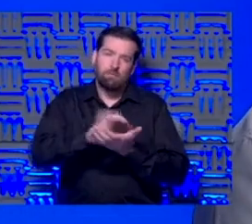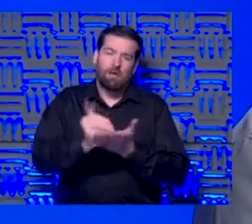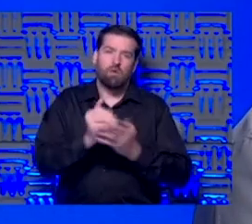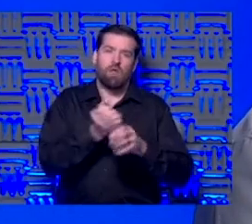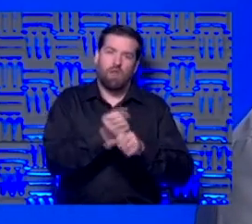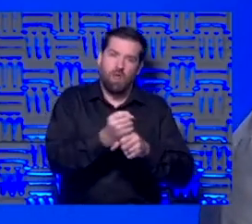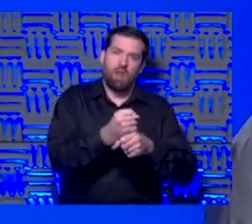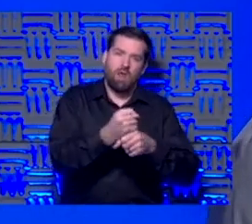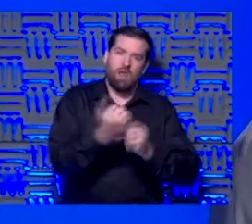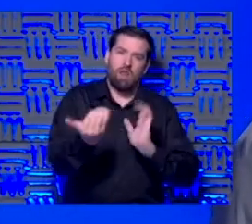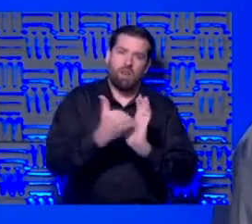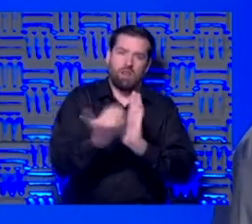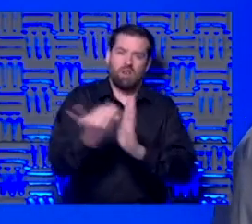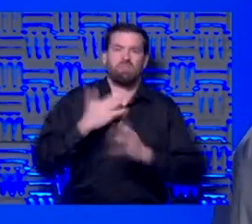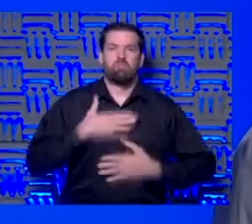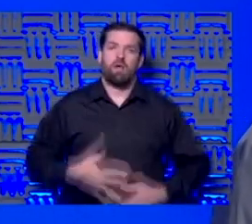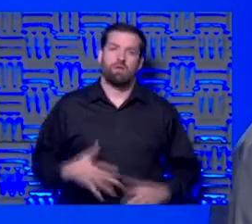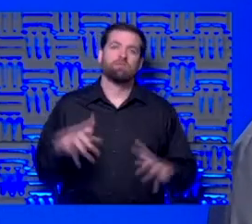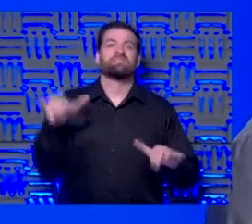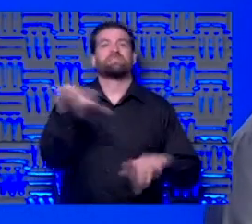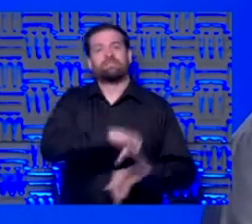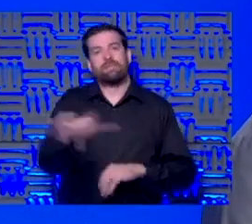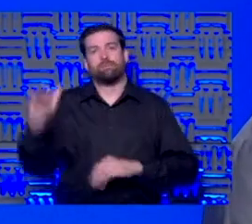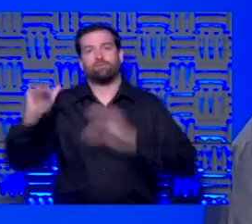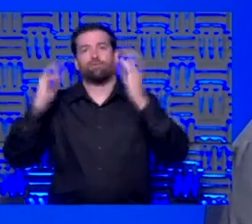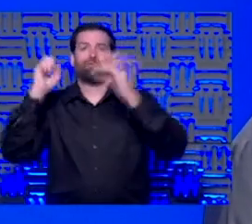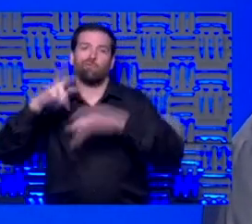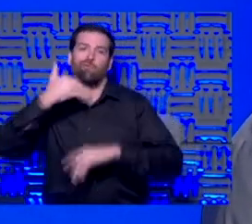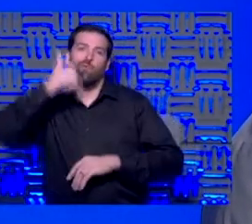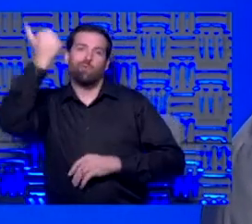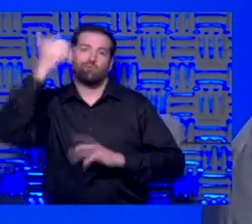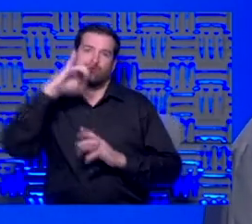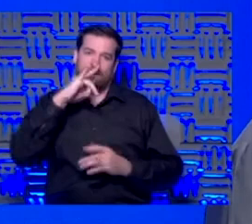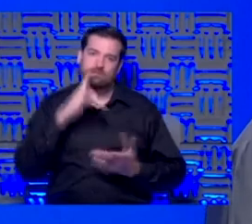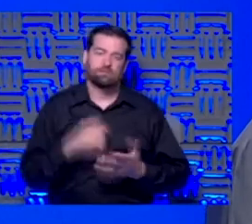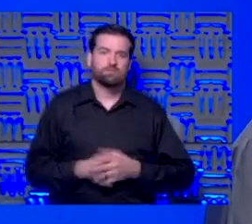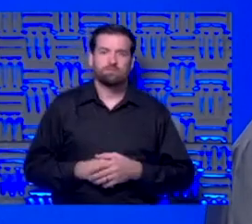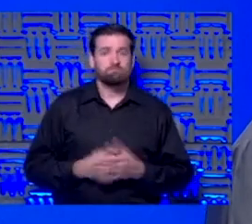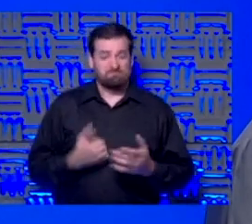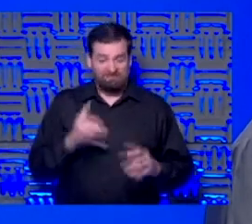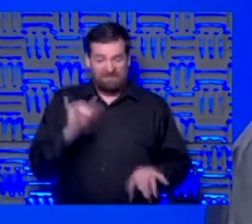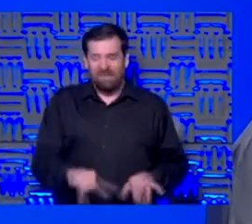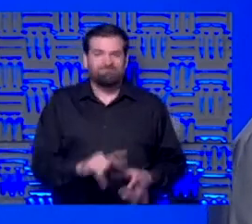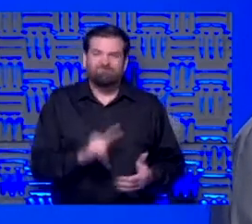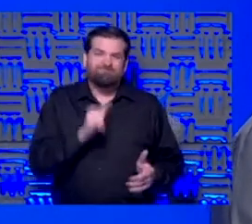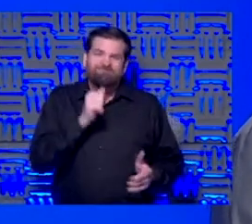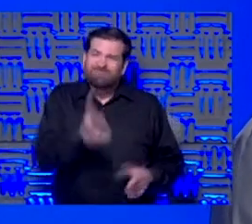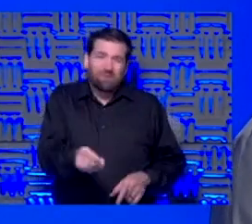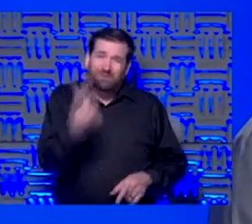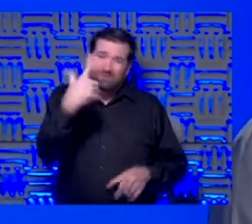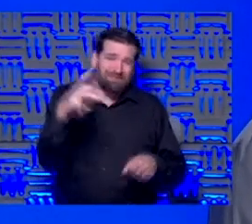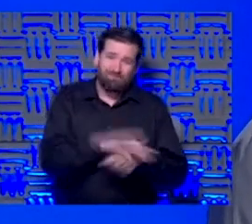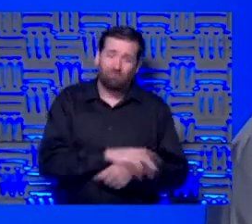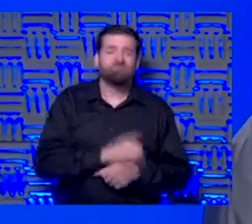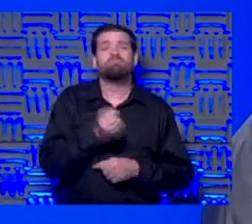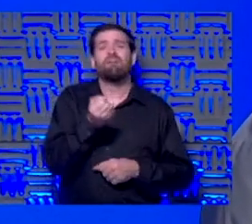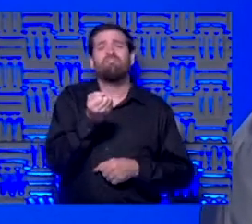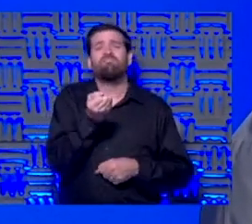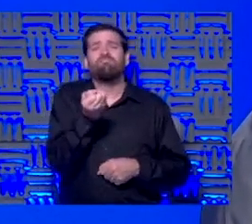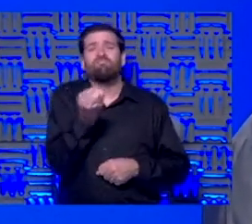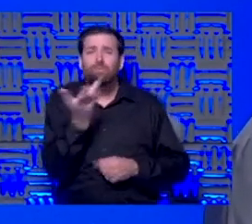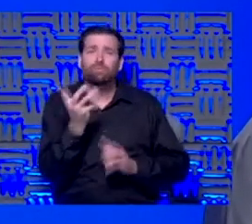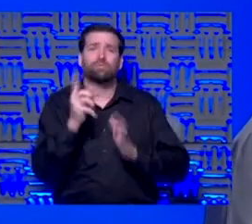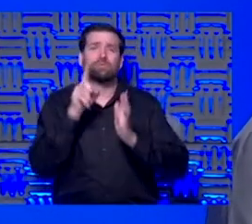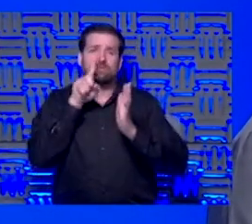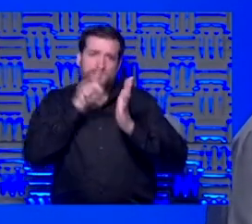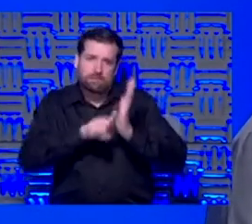upper respiratory tract as adults do, or older kids. So we don't understand that really as well. That's just a few studies, obviously.